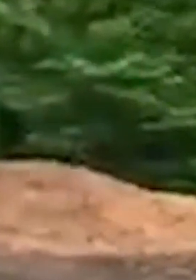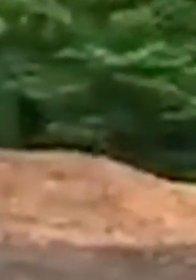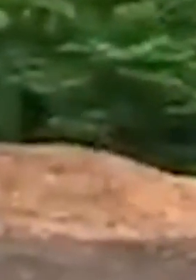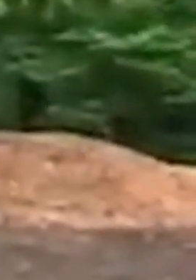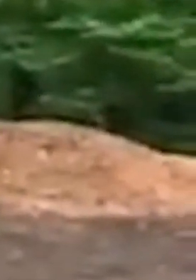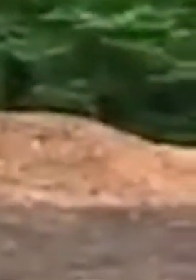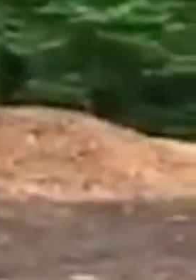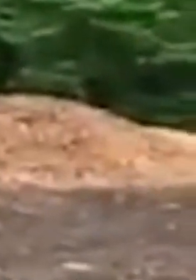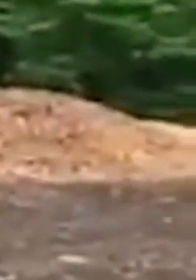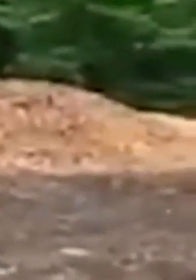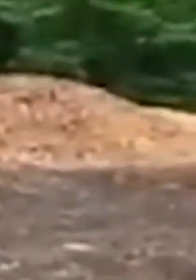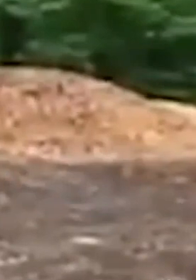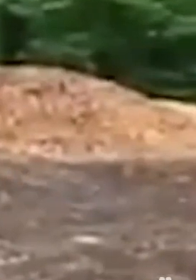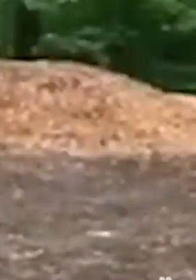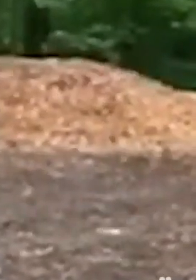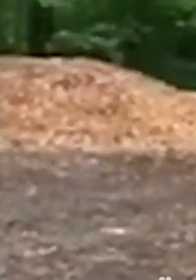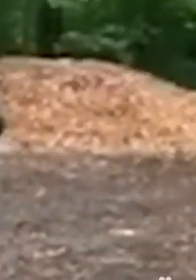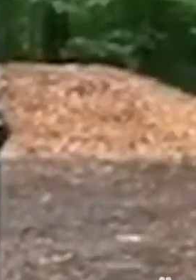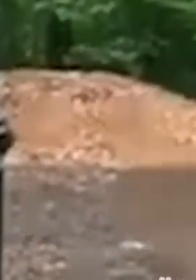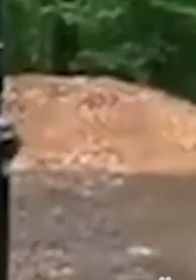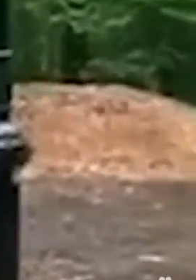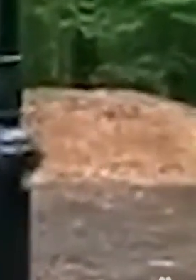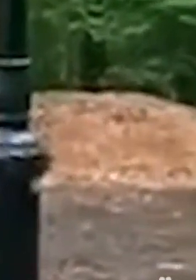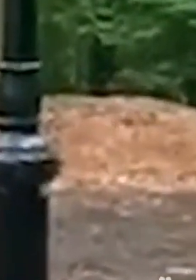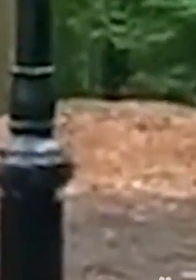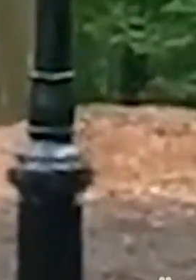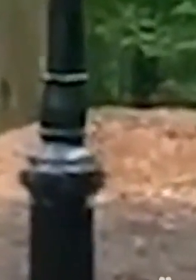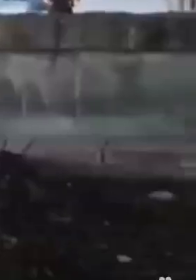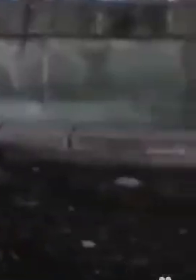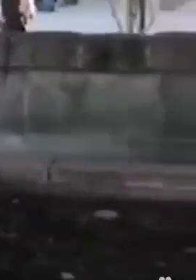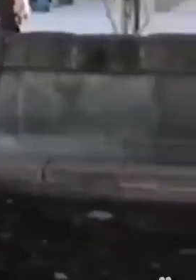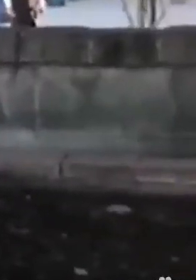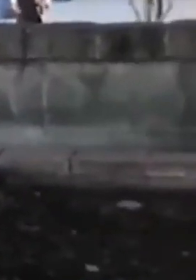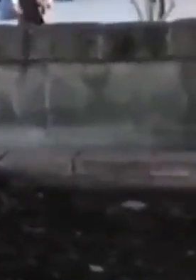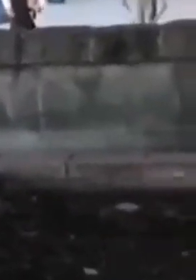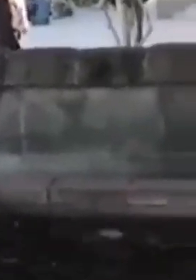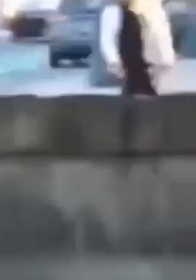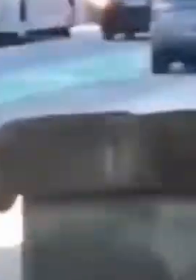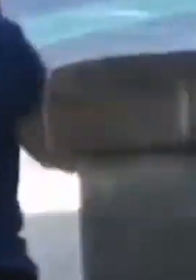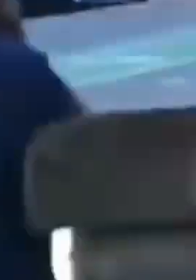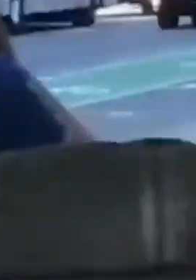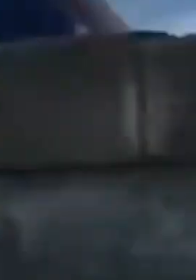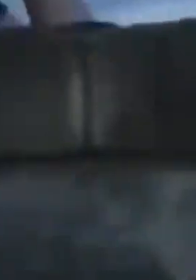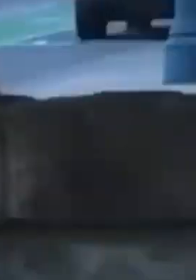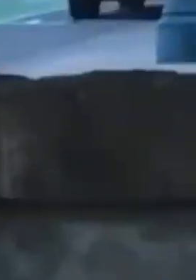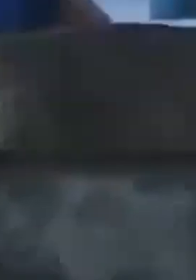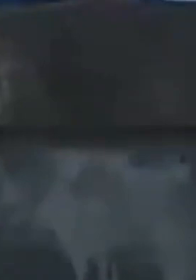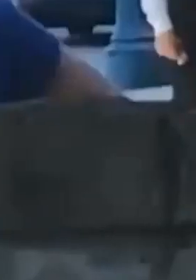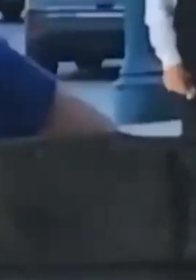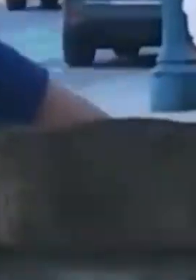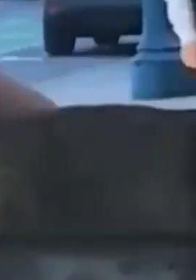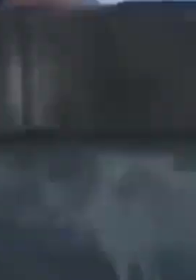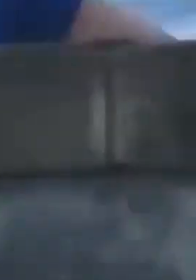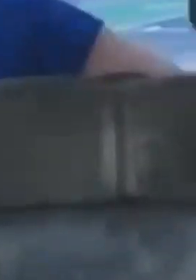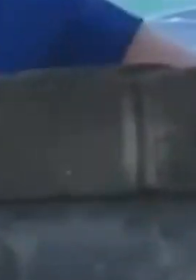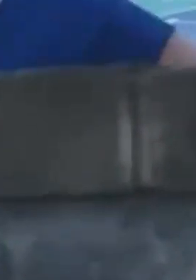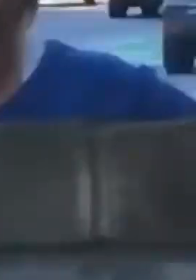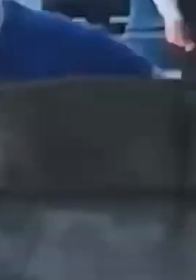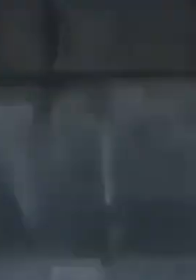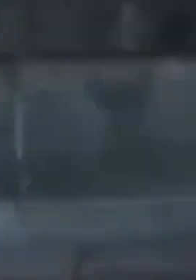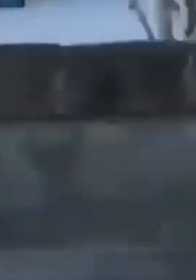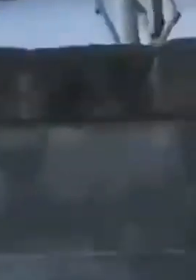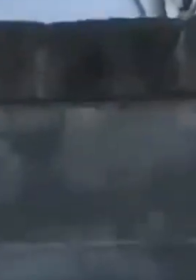a black man of threatening her after he asked her to put her dog on a leash. This woman don't want to let a little girl sell some water.